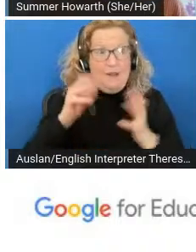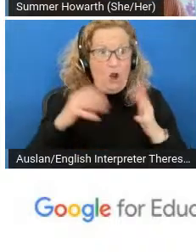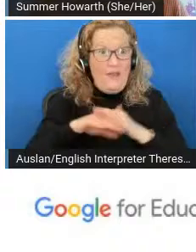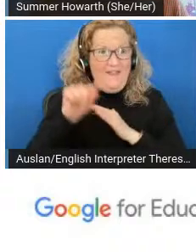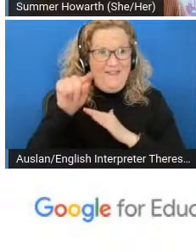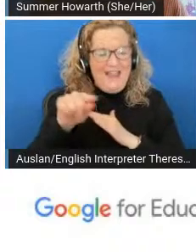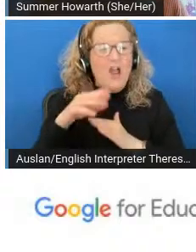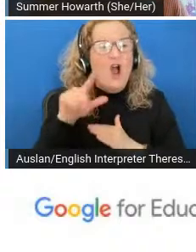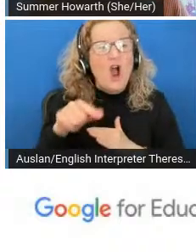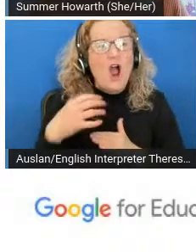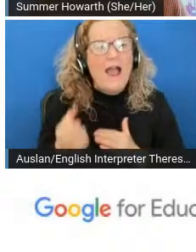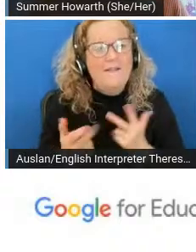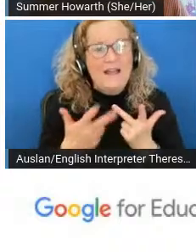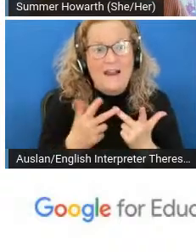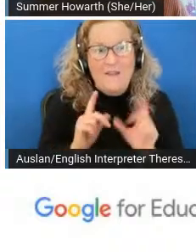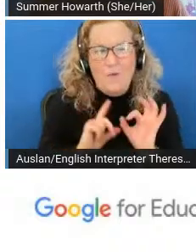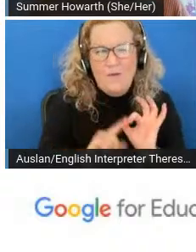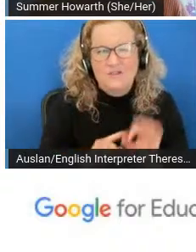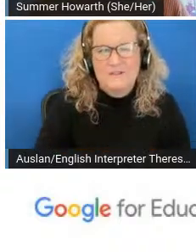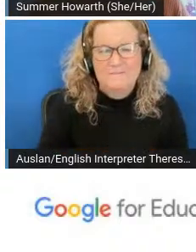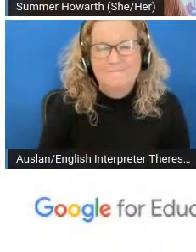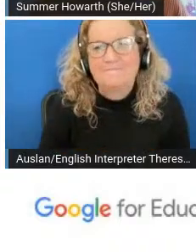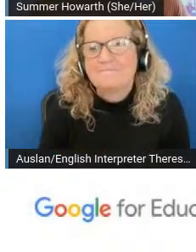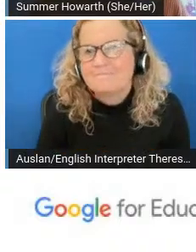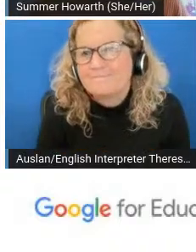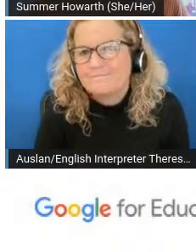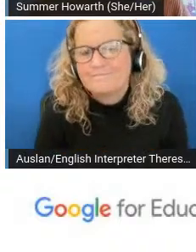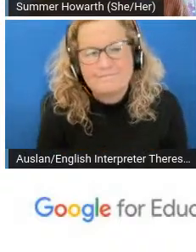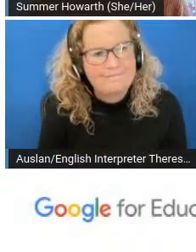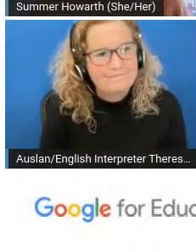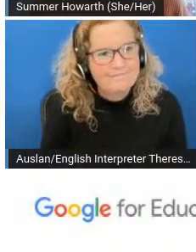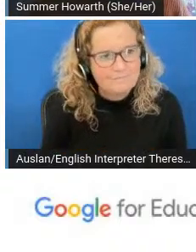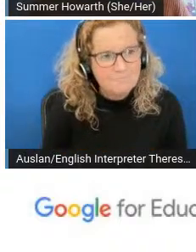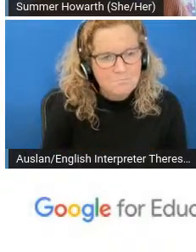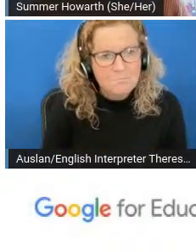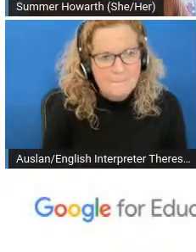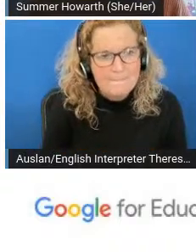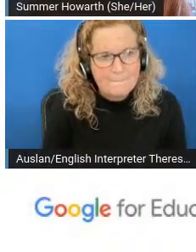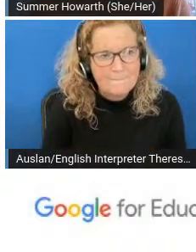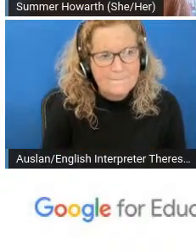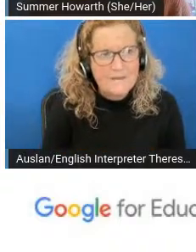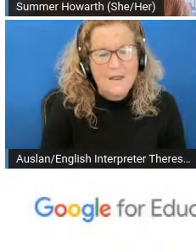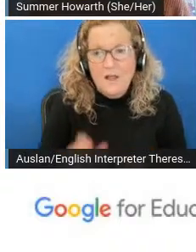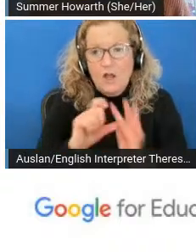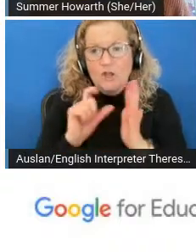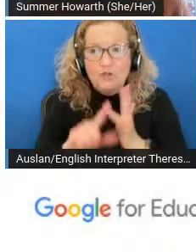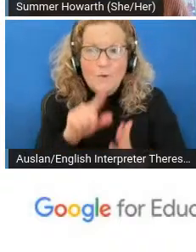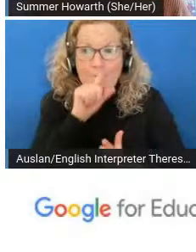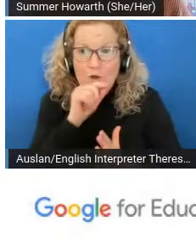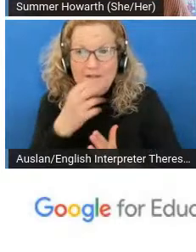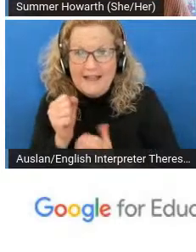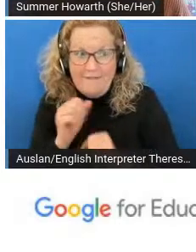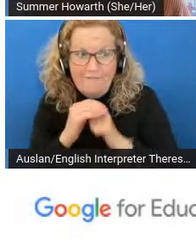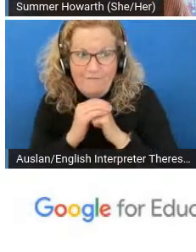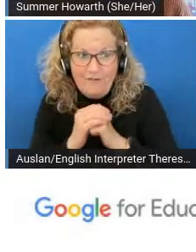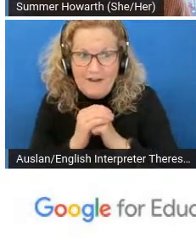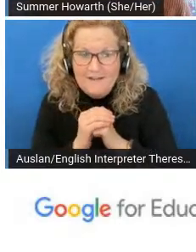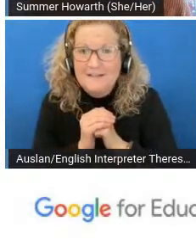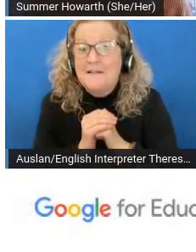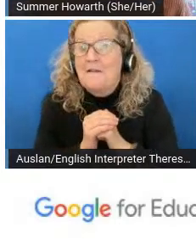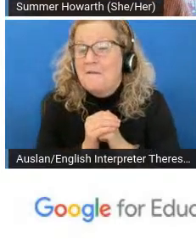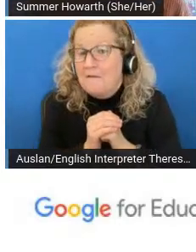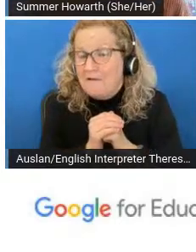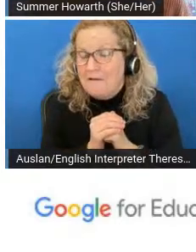question. And this is one of those, the birds have friends. This is one of those questions that as teachers we